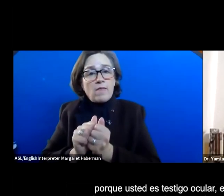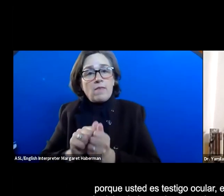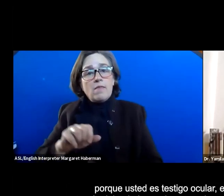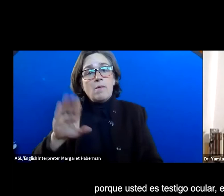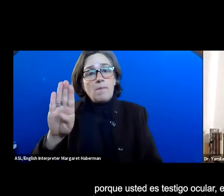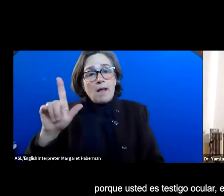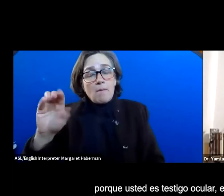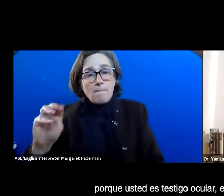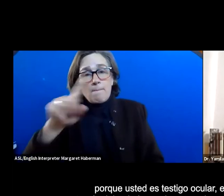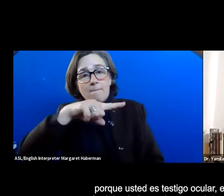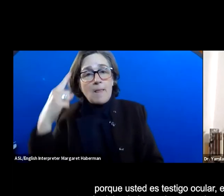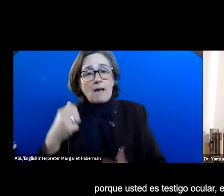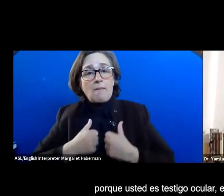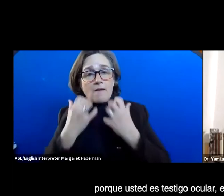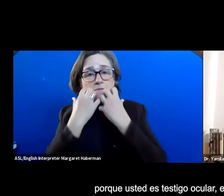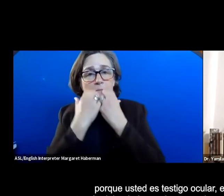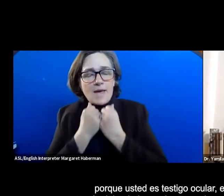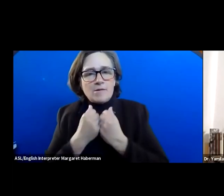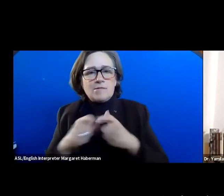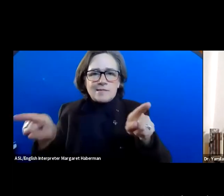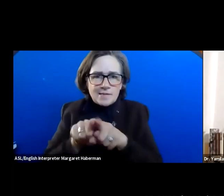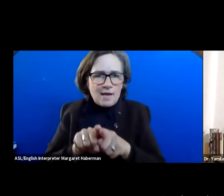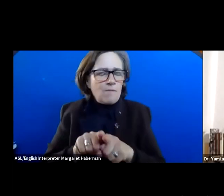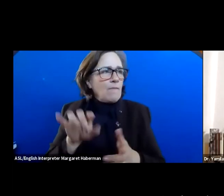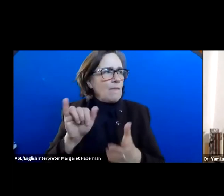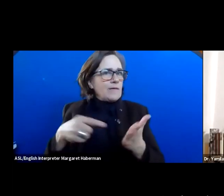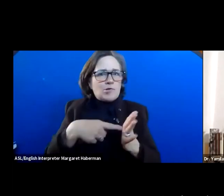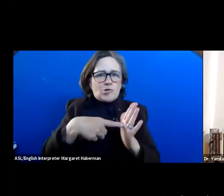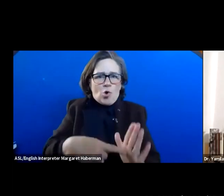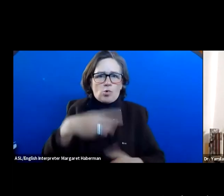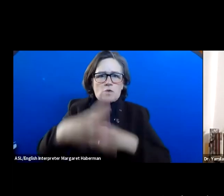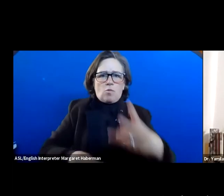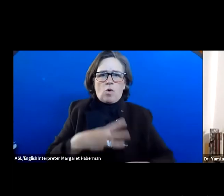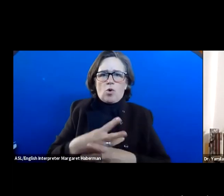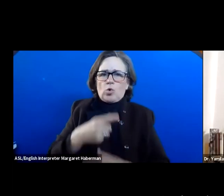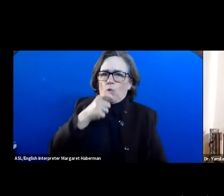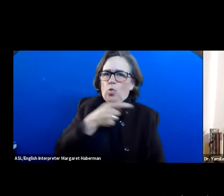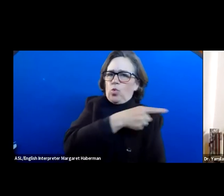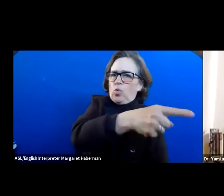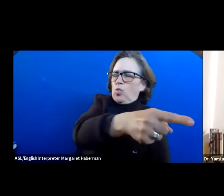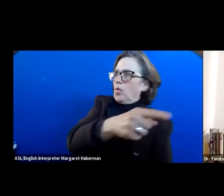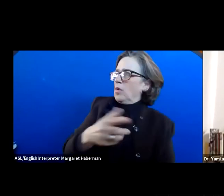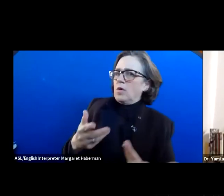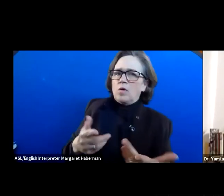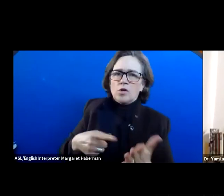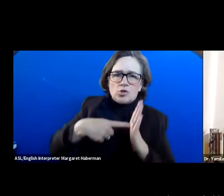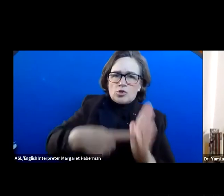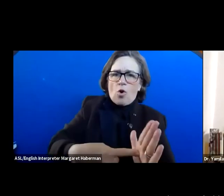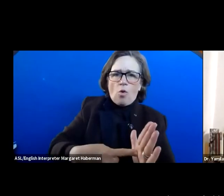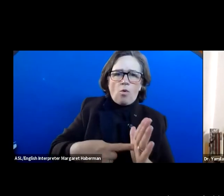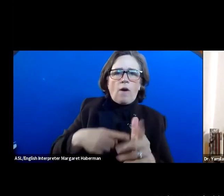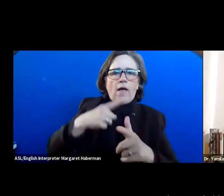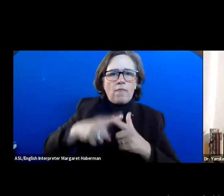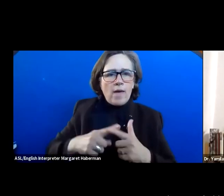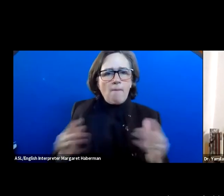through the work that I do with teachers, with students, and in other areas. I've been witnessing more and